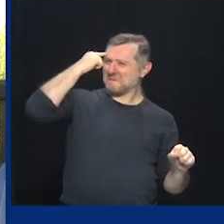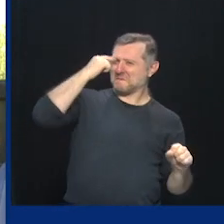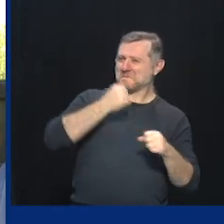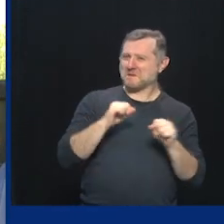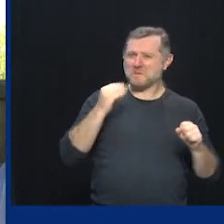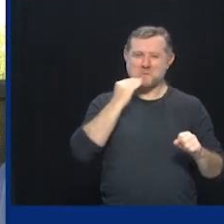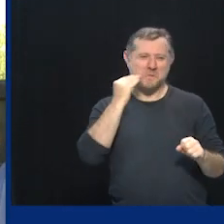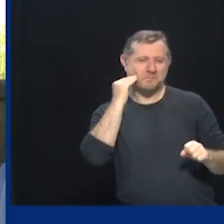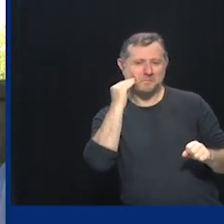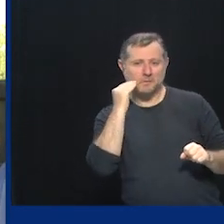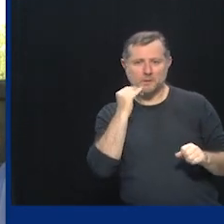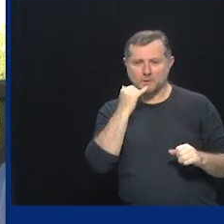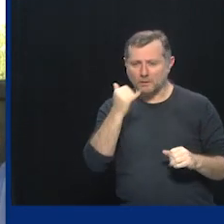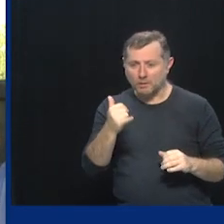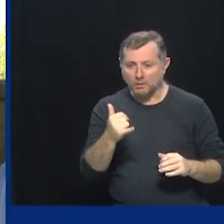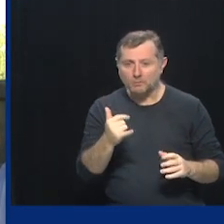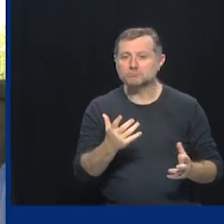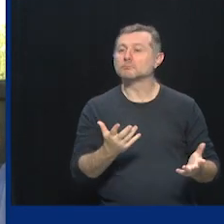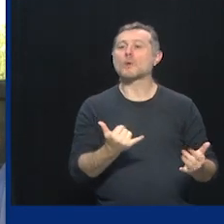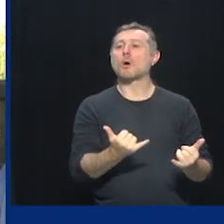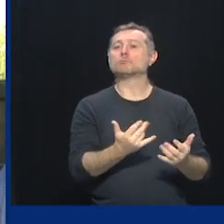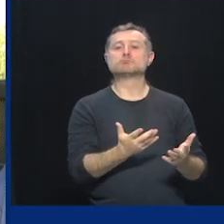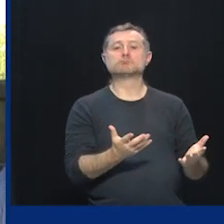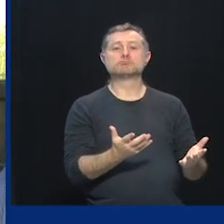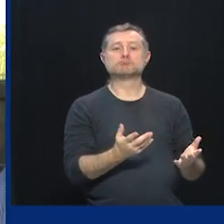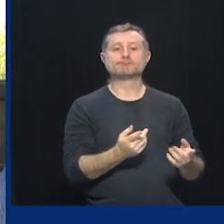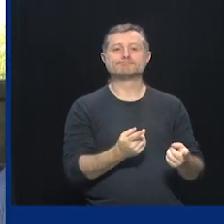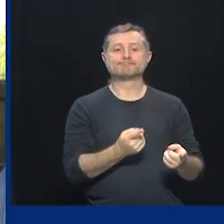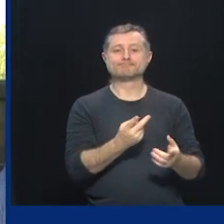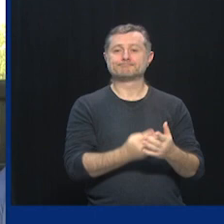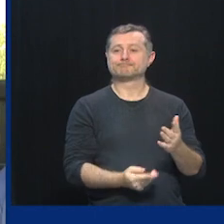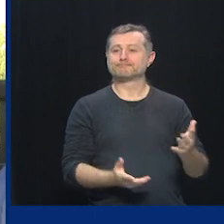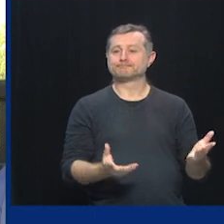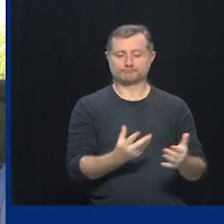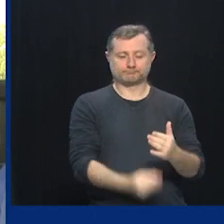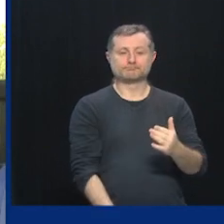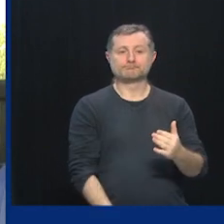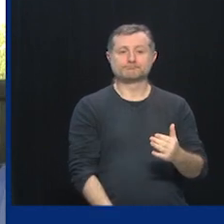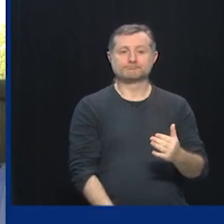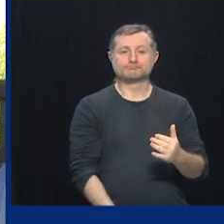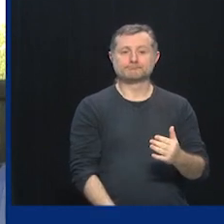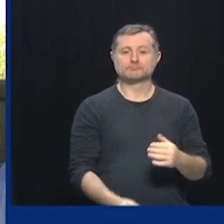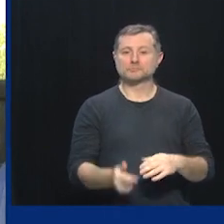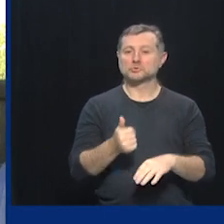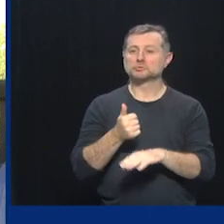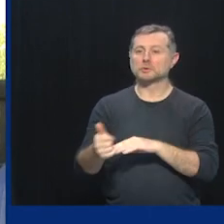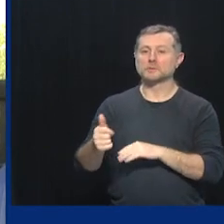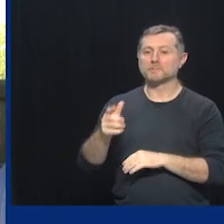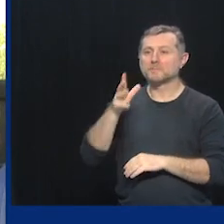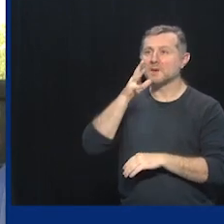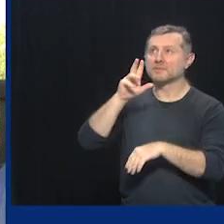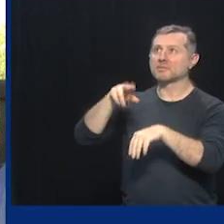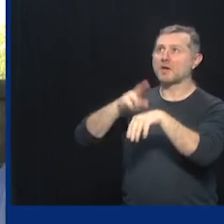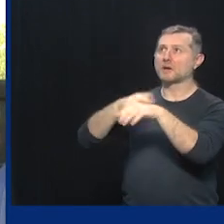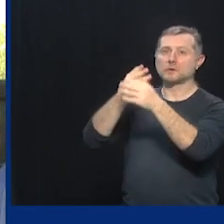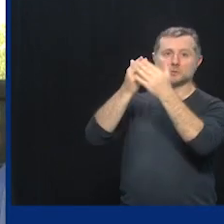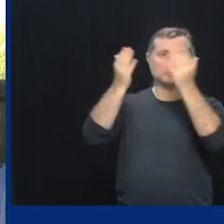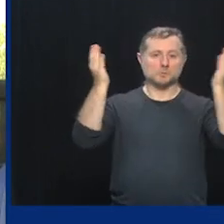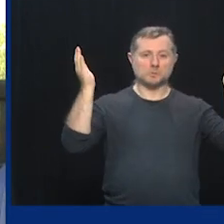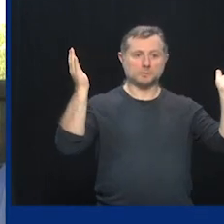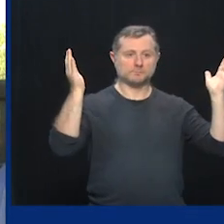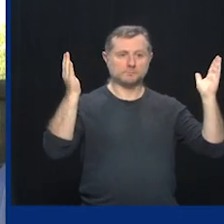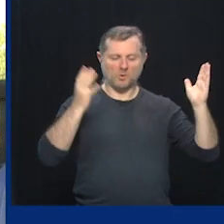no longer with us because of Mother Nature and her fury. It is absolutely heartbreaking to fathom that experience, and we want to